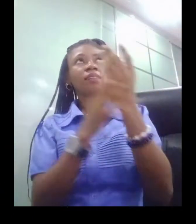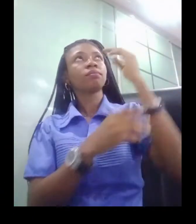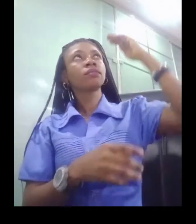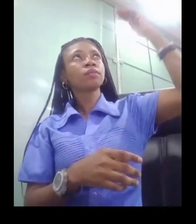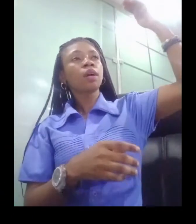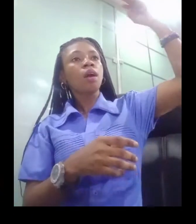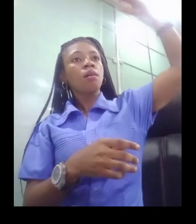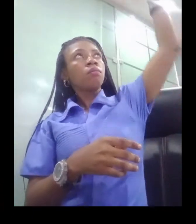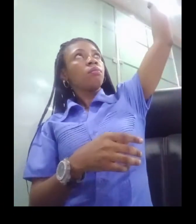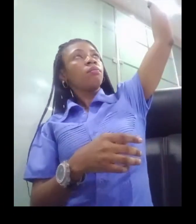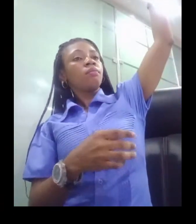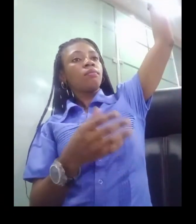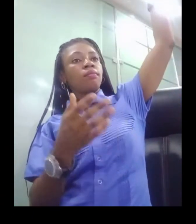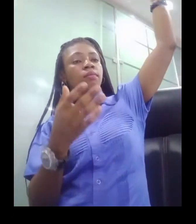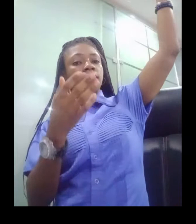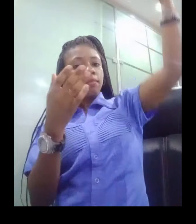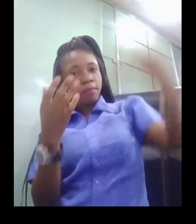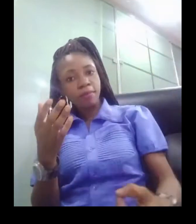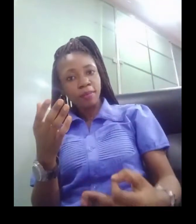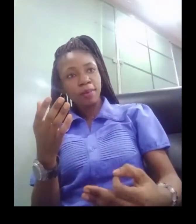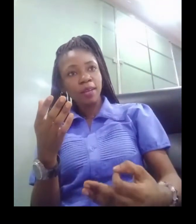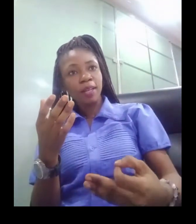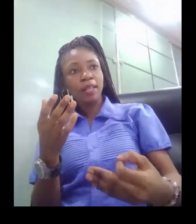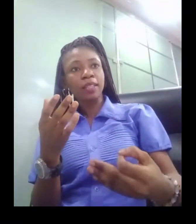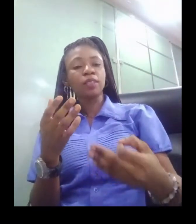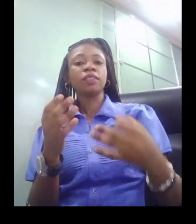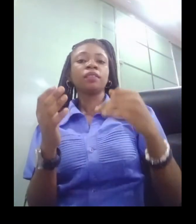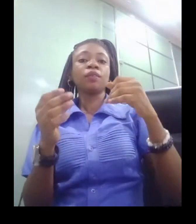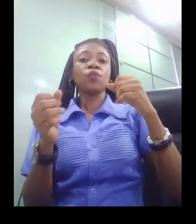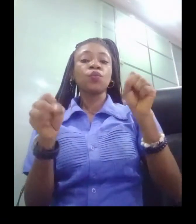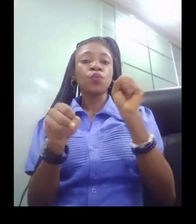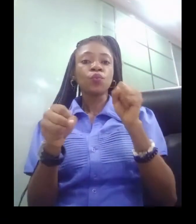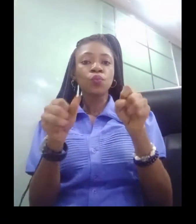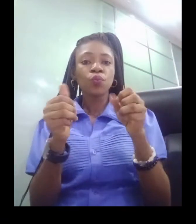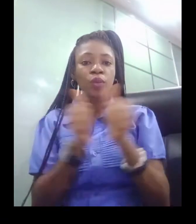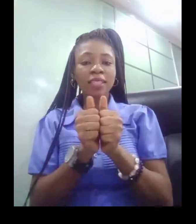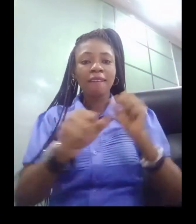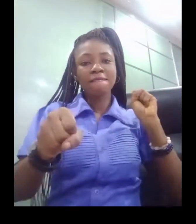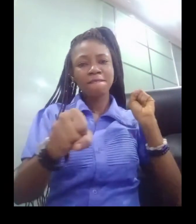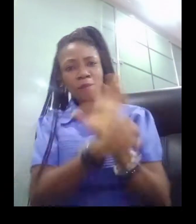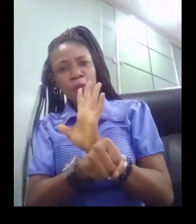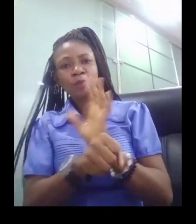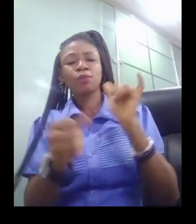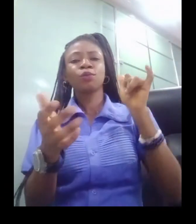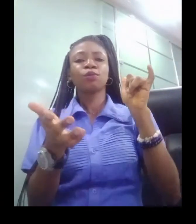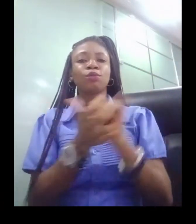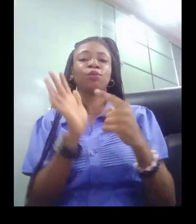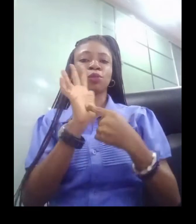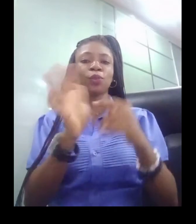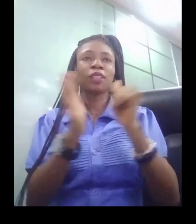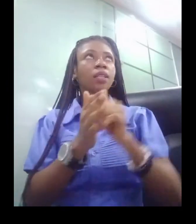head, and releases the hand with a force to show that there is a pull